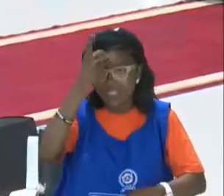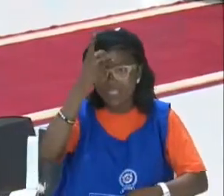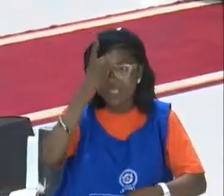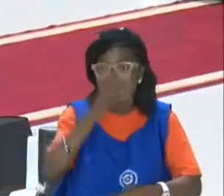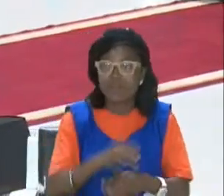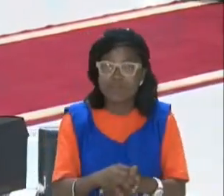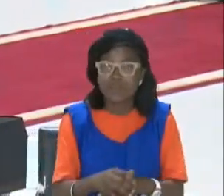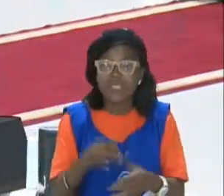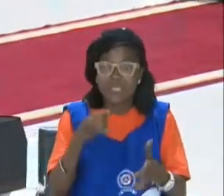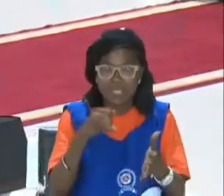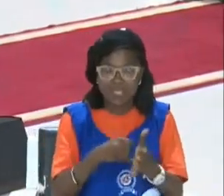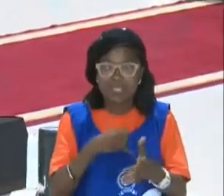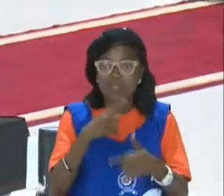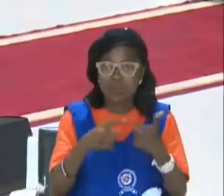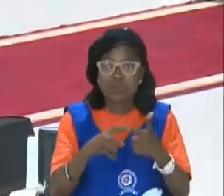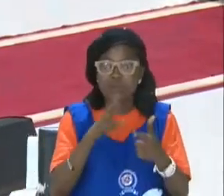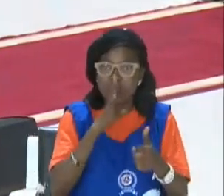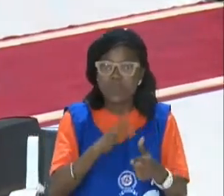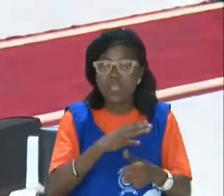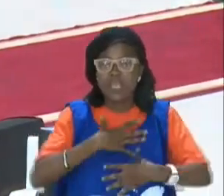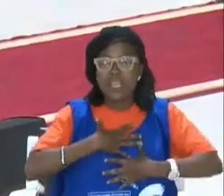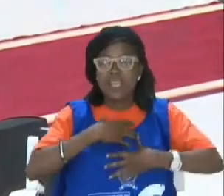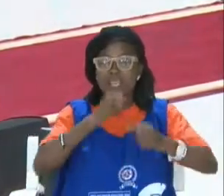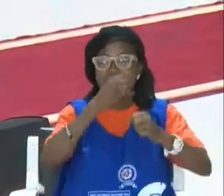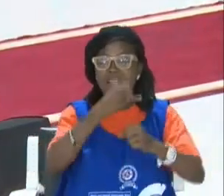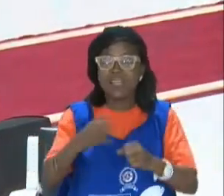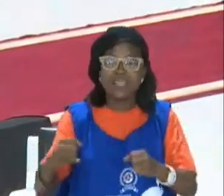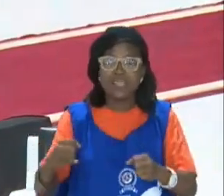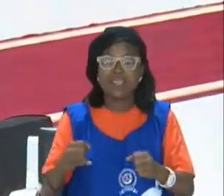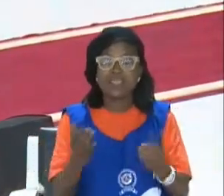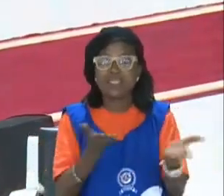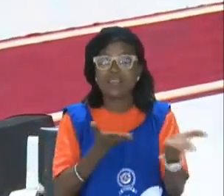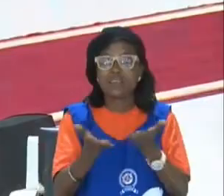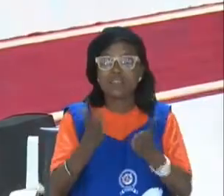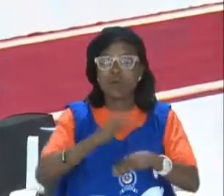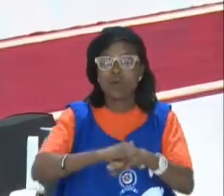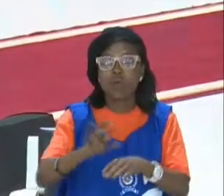It's going to be a healing service on Wednesday.